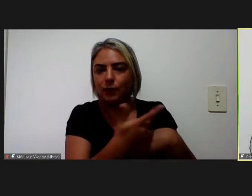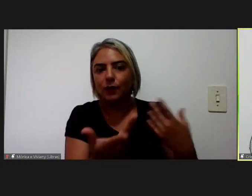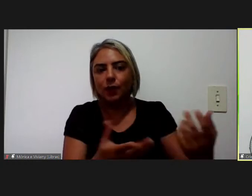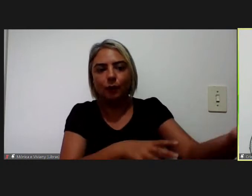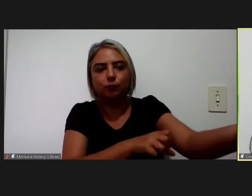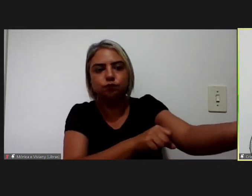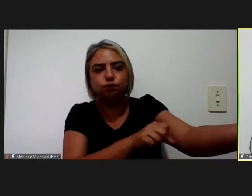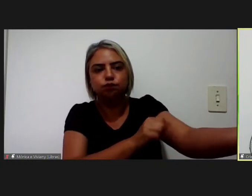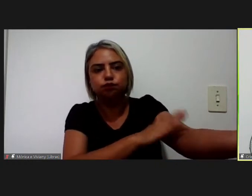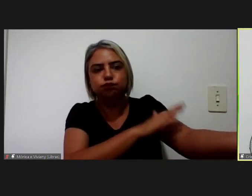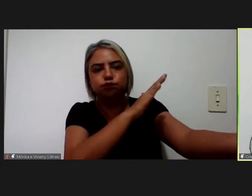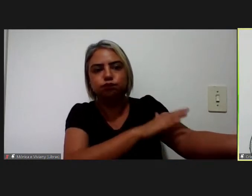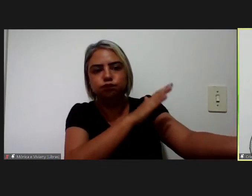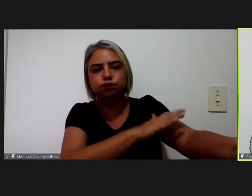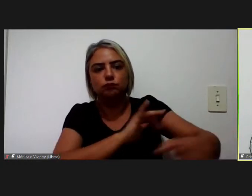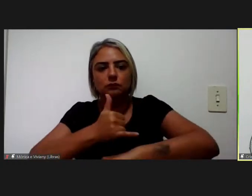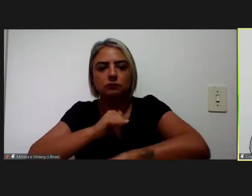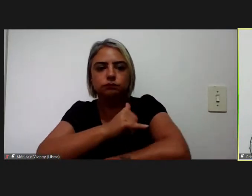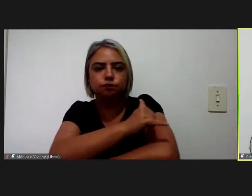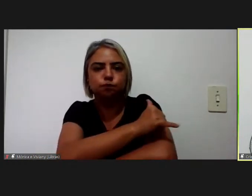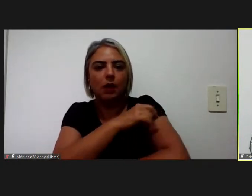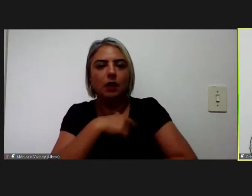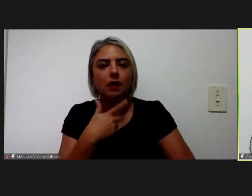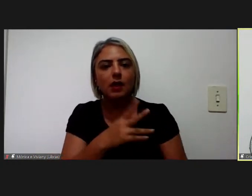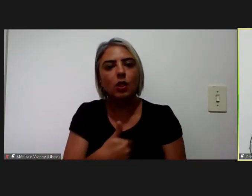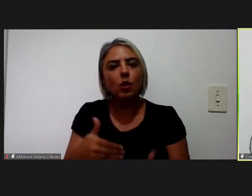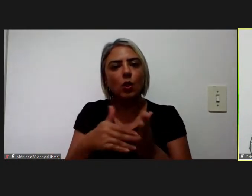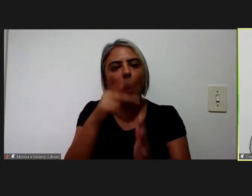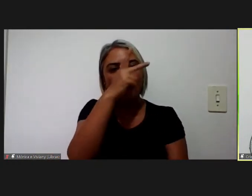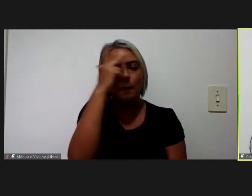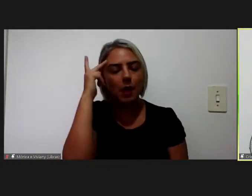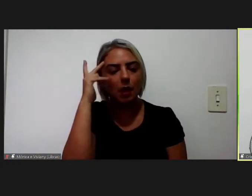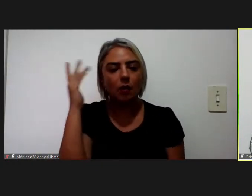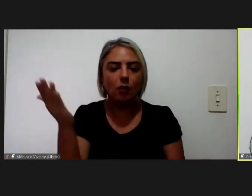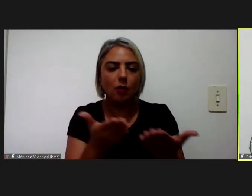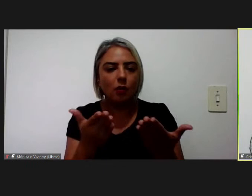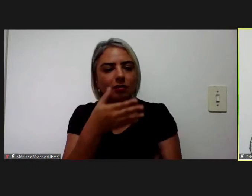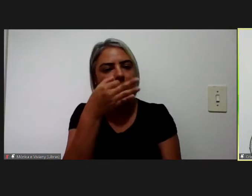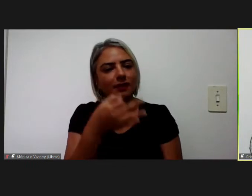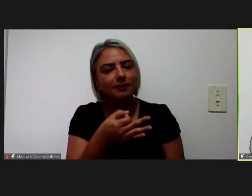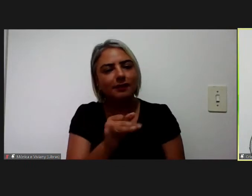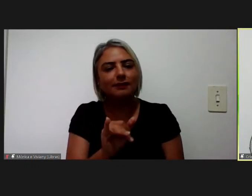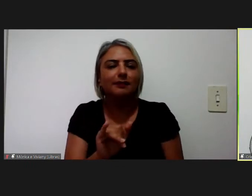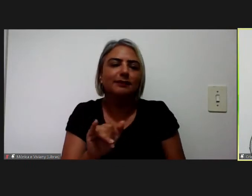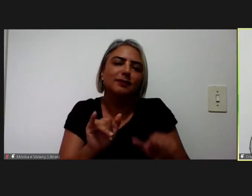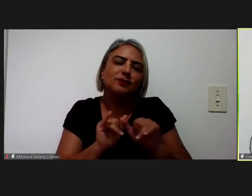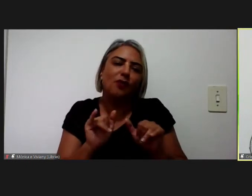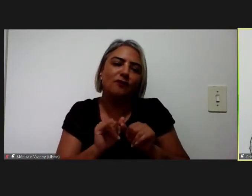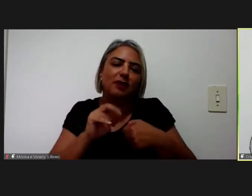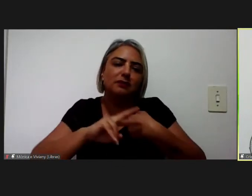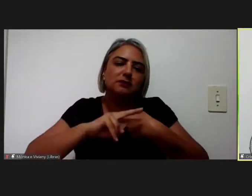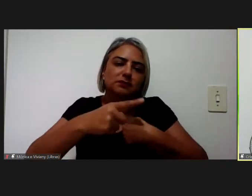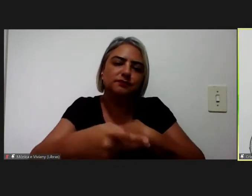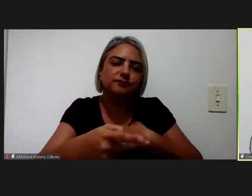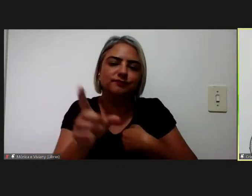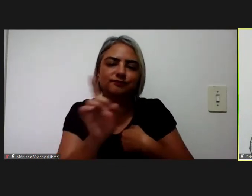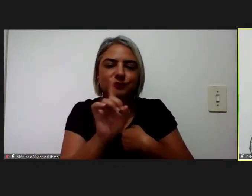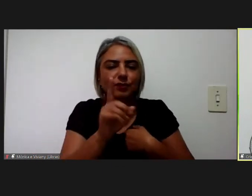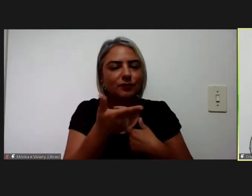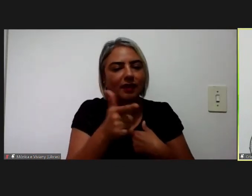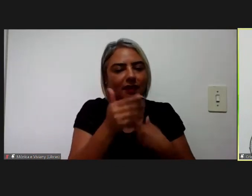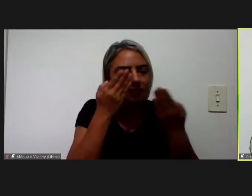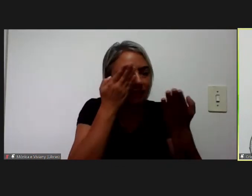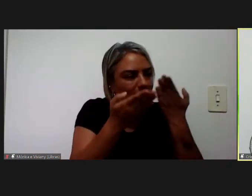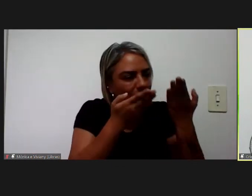diabetic people, hypertensive, people with obesity, and all the people that are suffering the